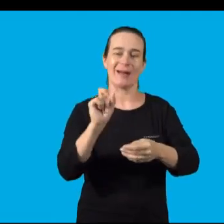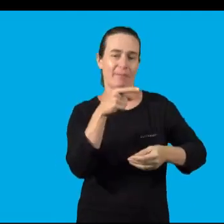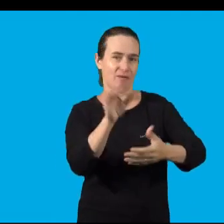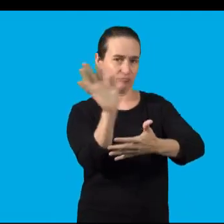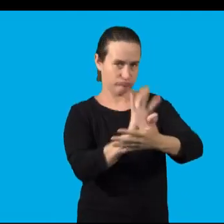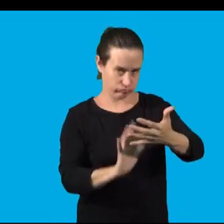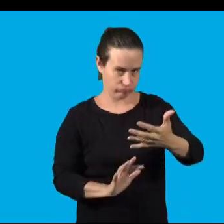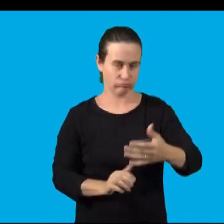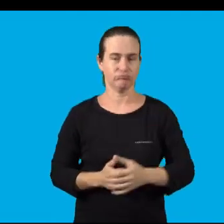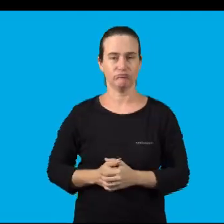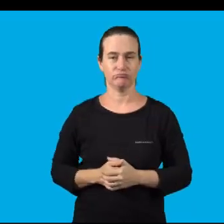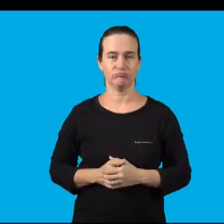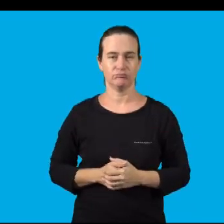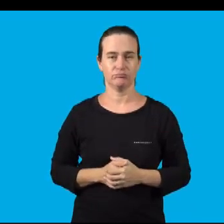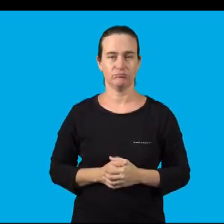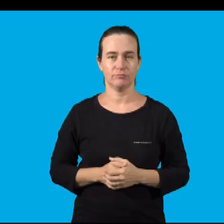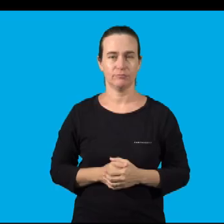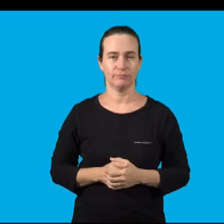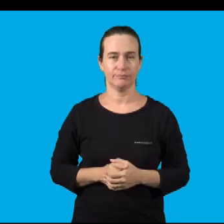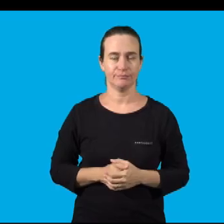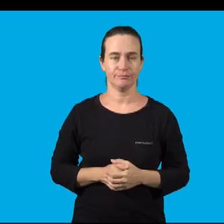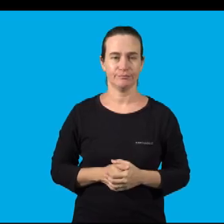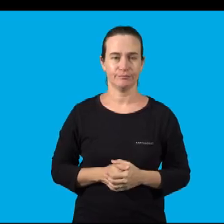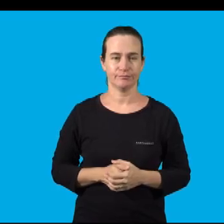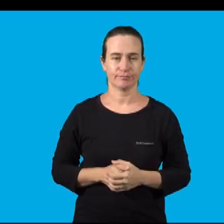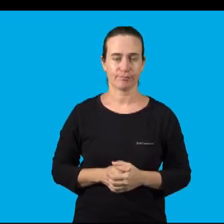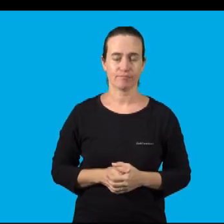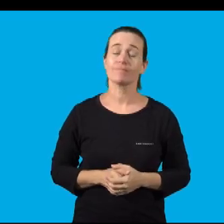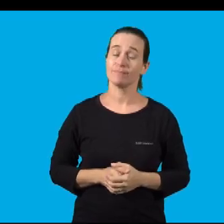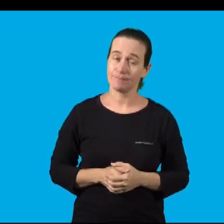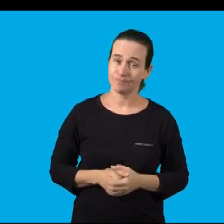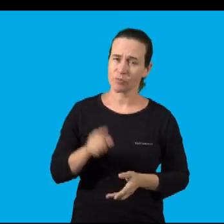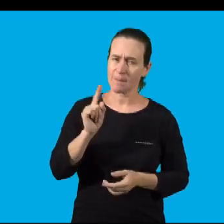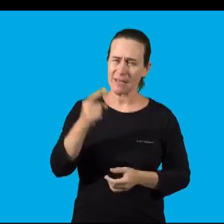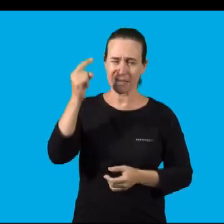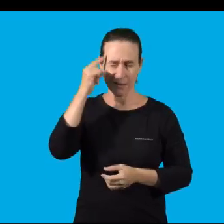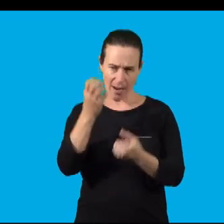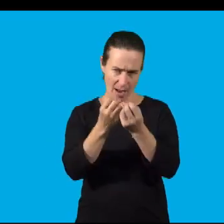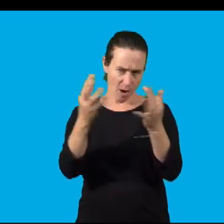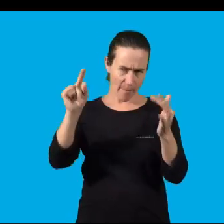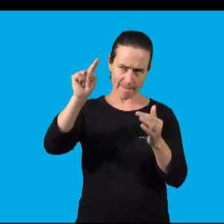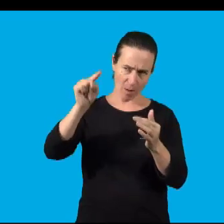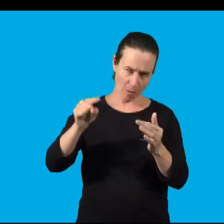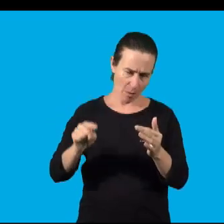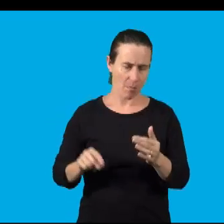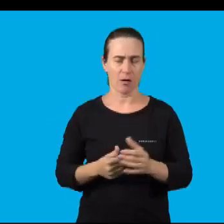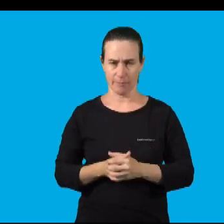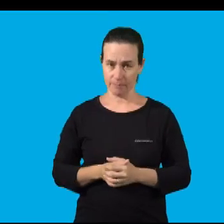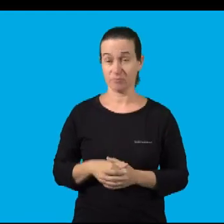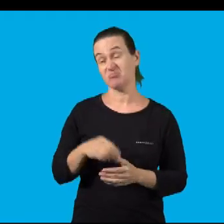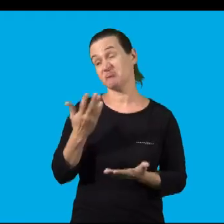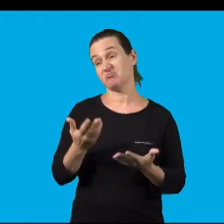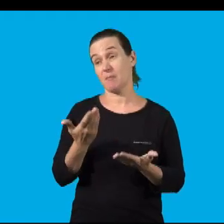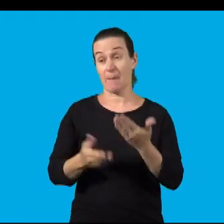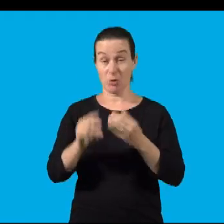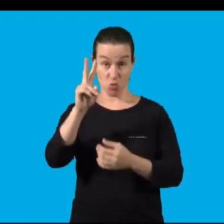situation that is depicted within the extract. Remember, you must consider the mark allocation in your response.